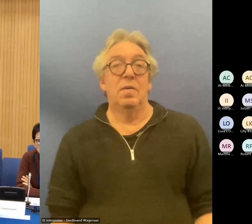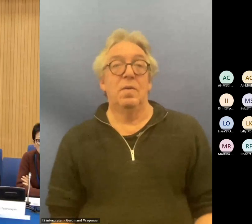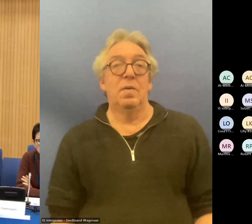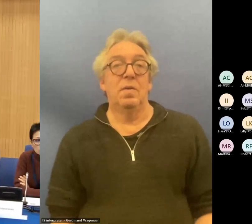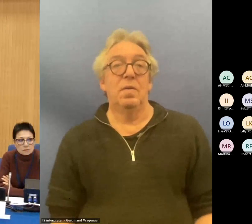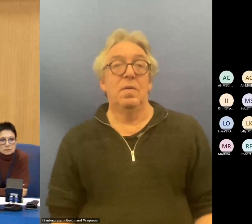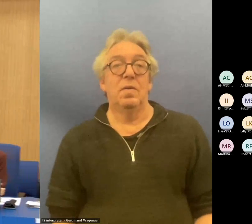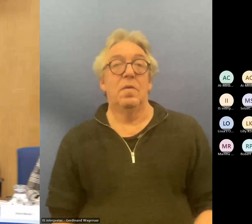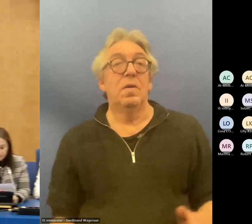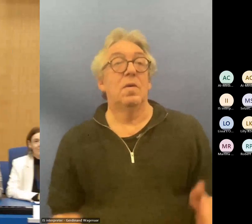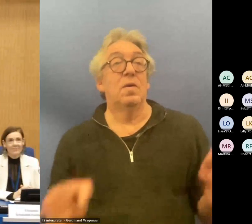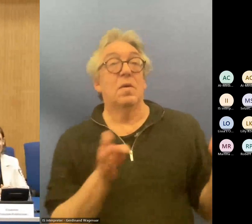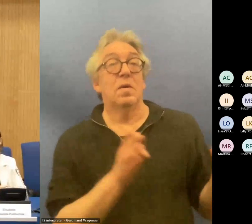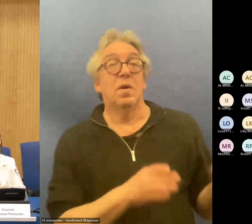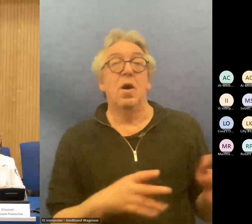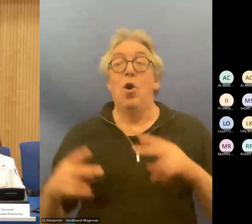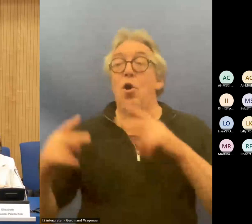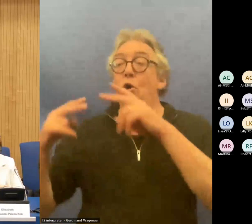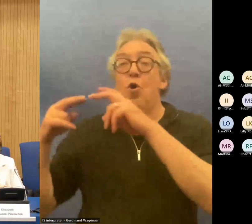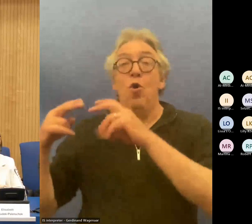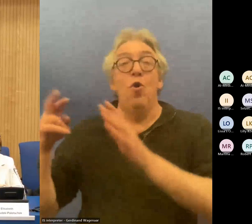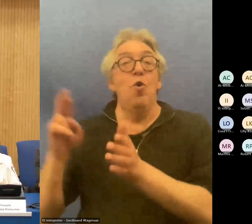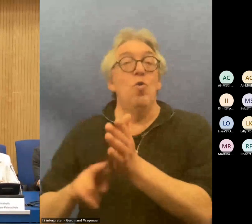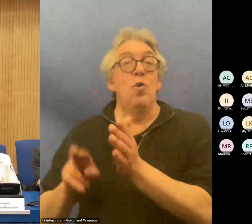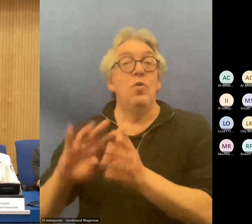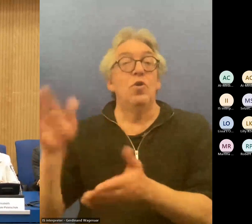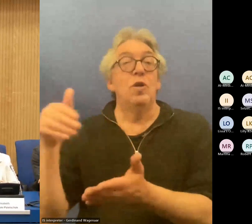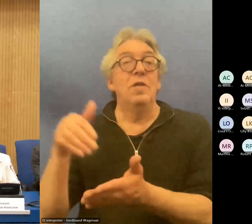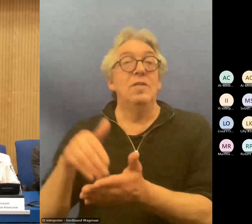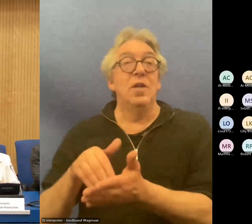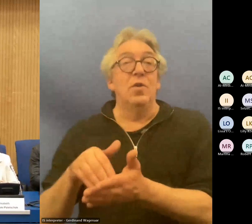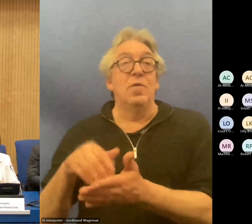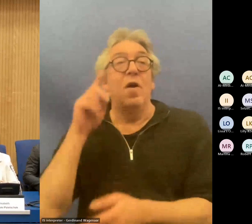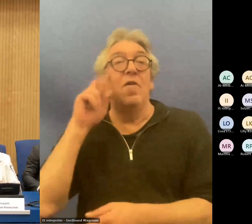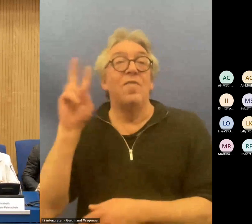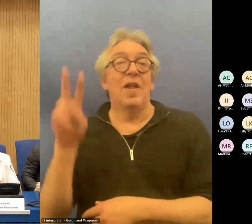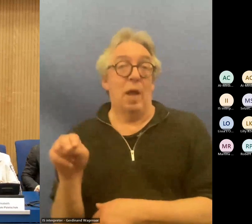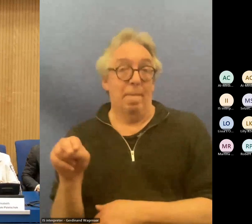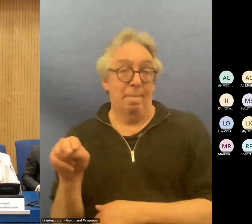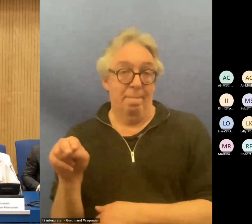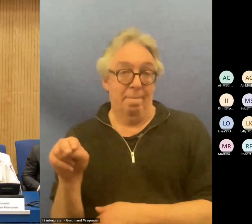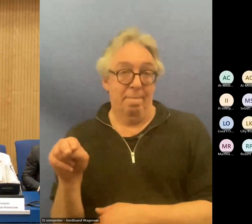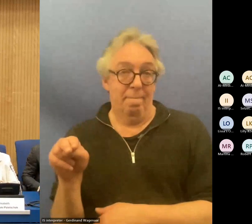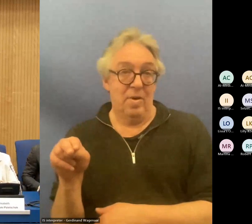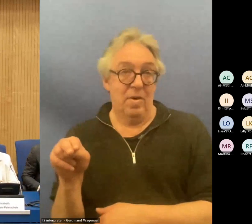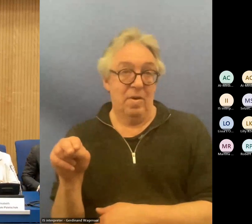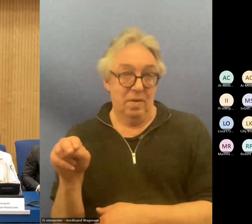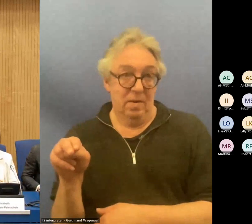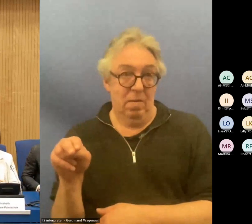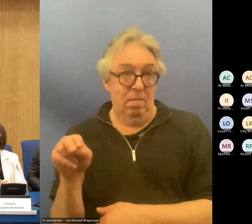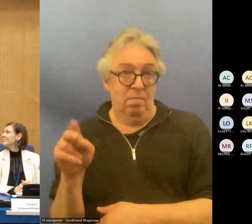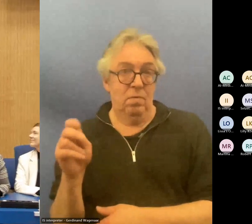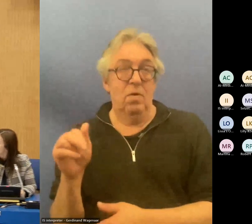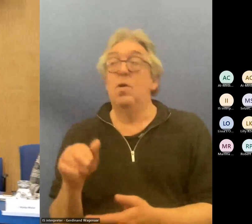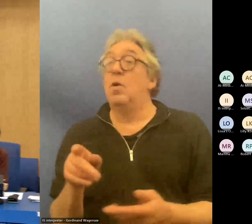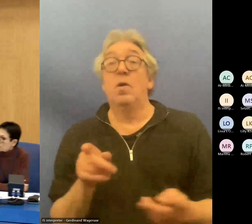THANH, Research Center for Inclusion from Vietnam, and Ross Spranger, Lilian Foundation from